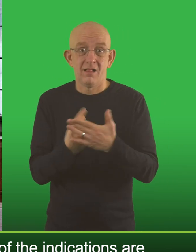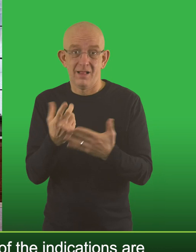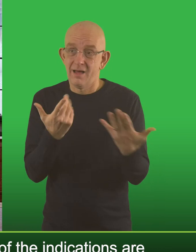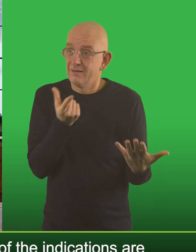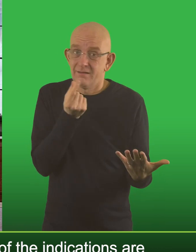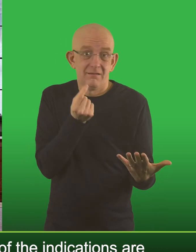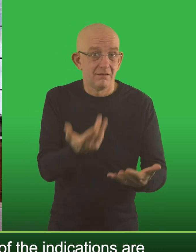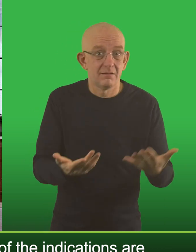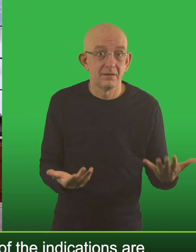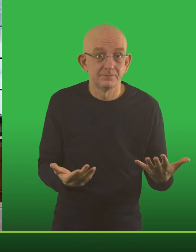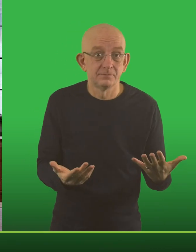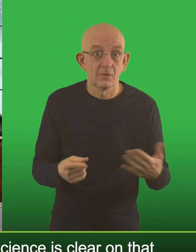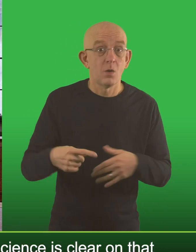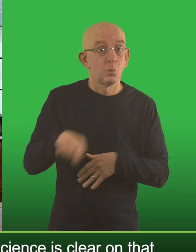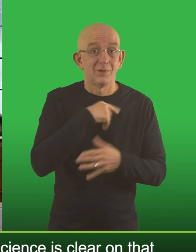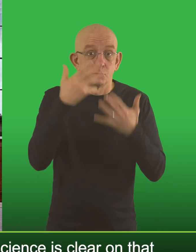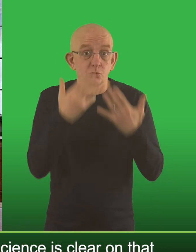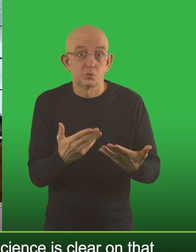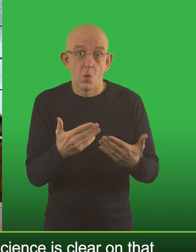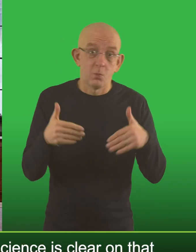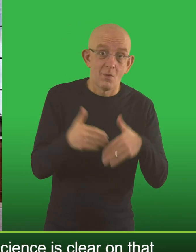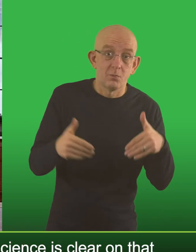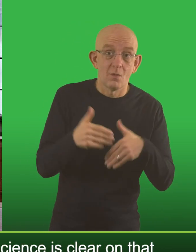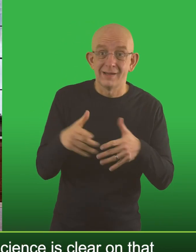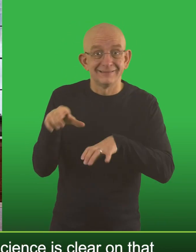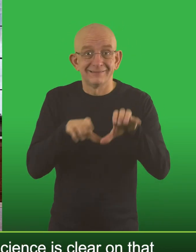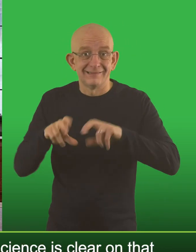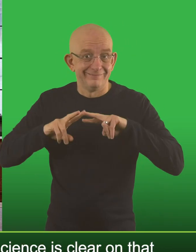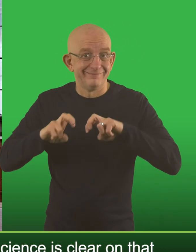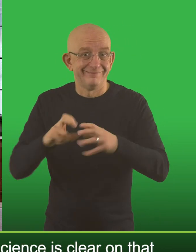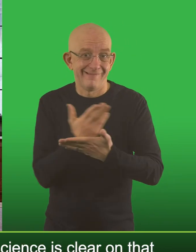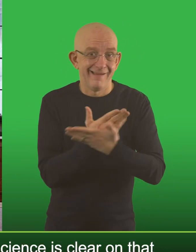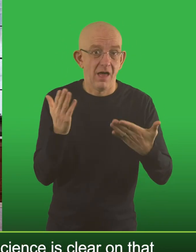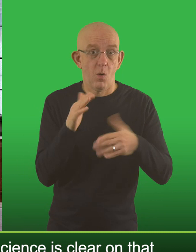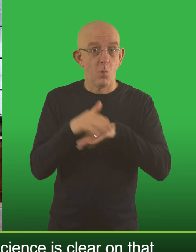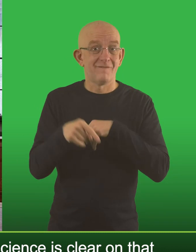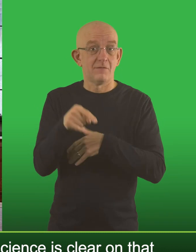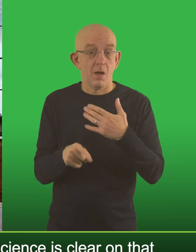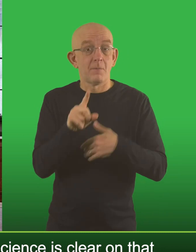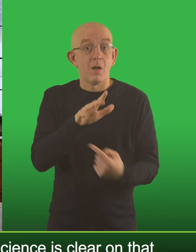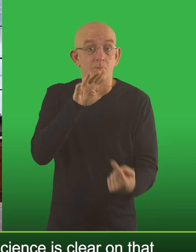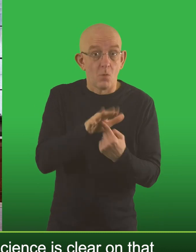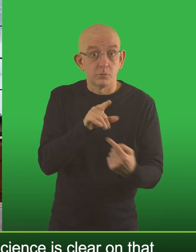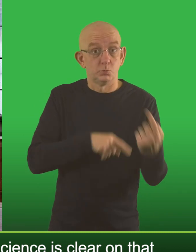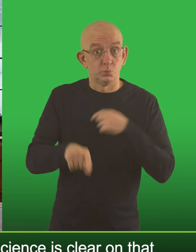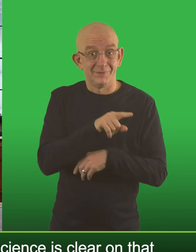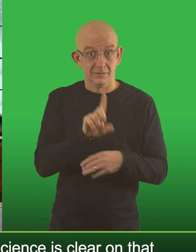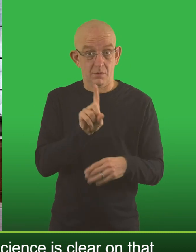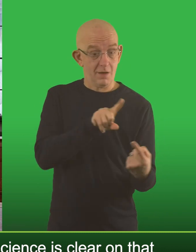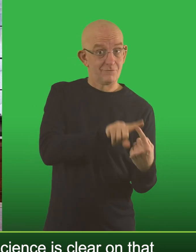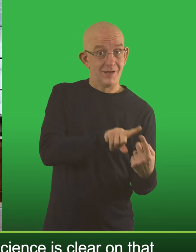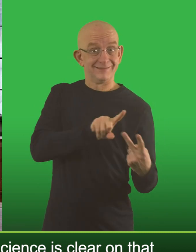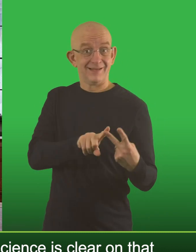still protect you against serious illness. We don't know that. We have to wait till the science is clear on that. But the most important